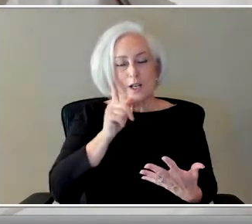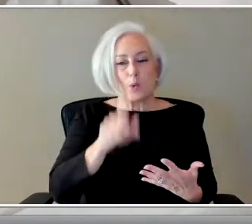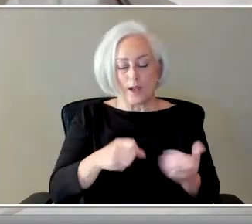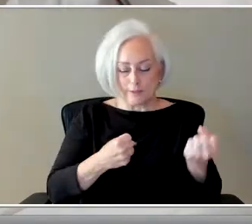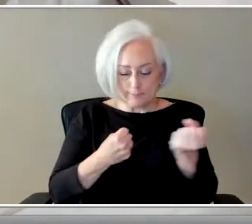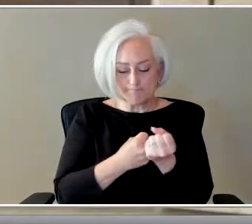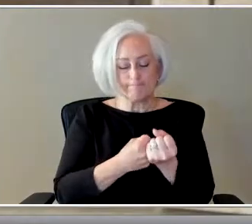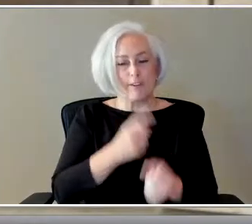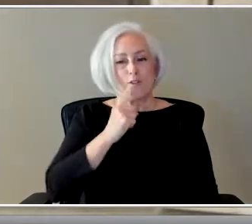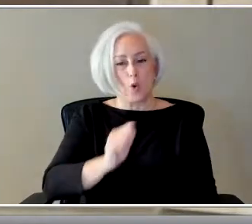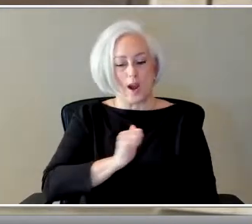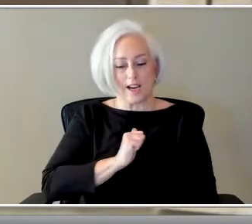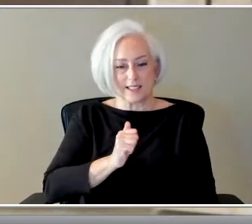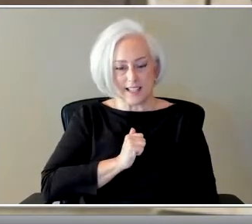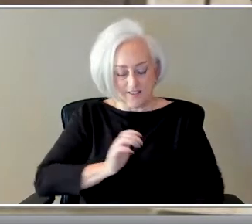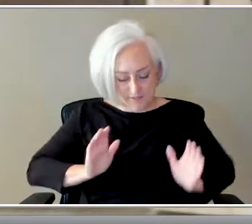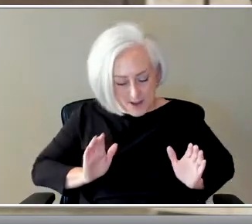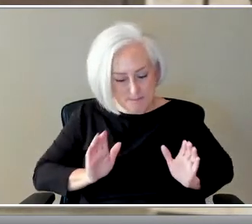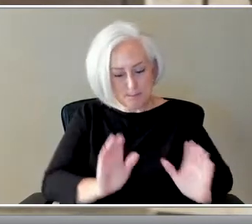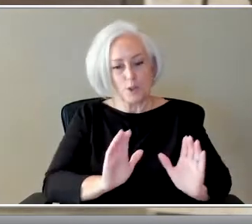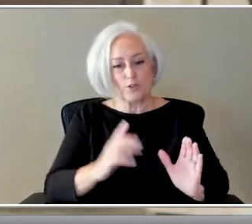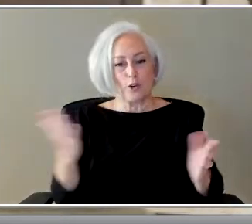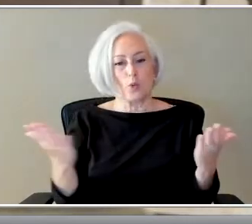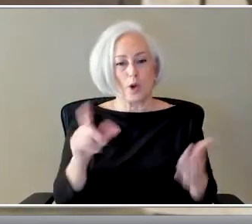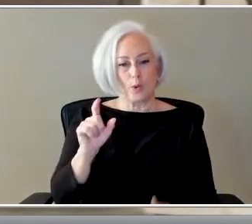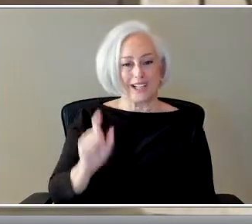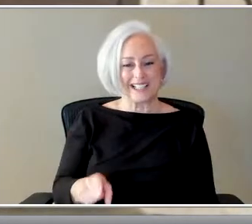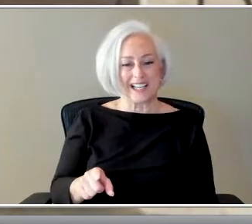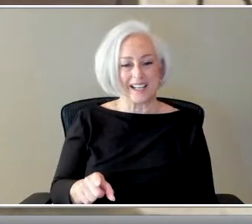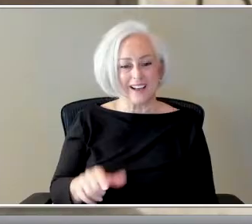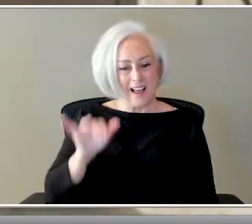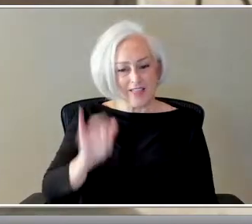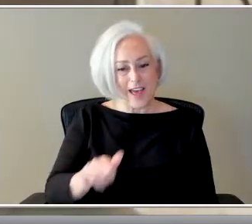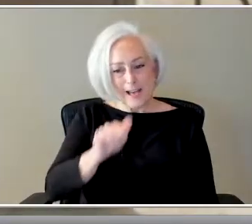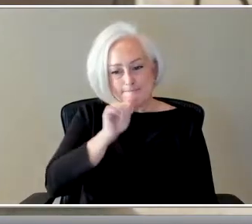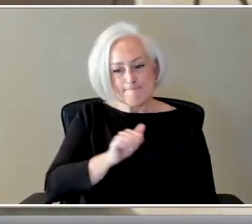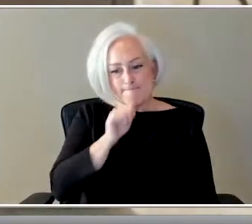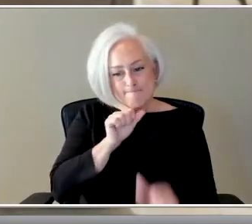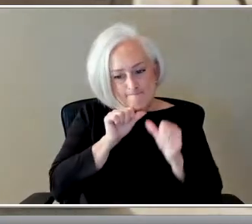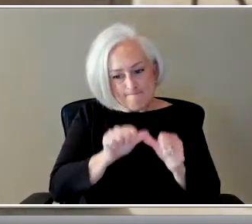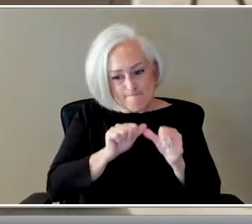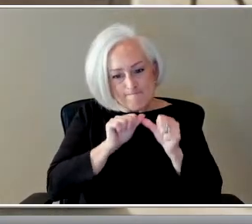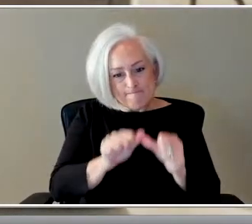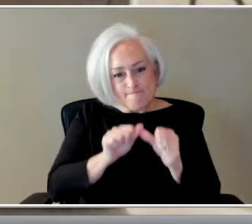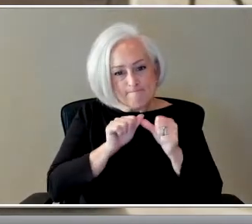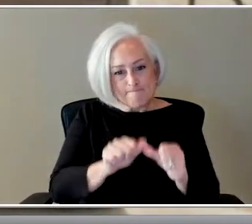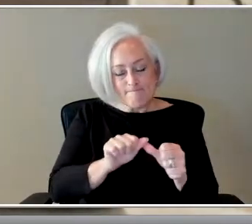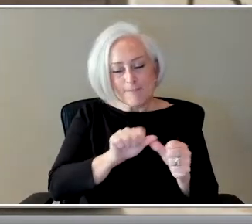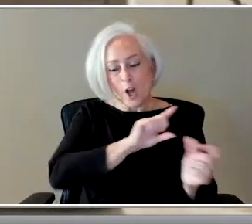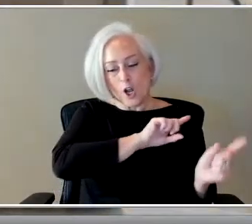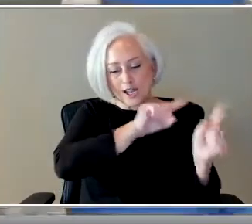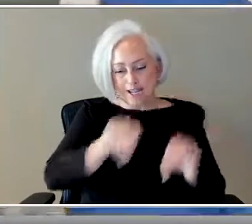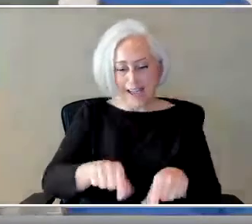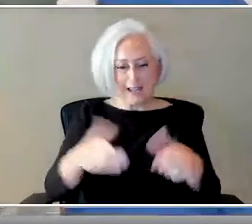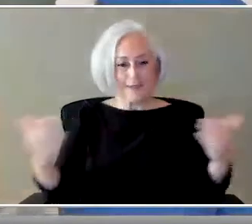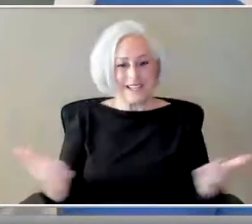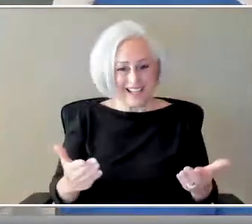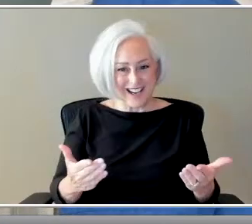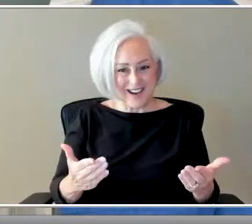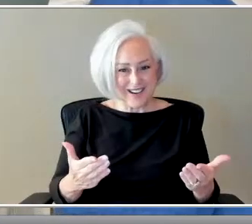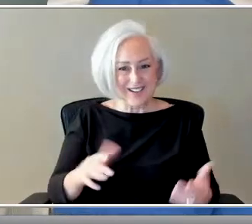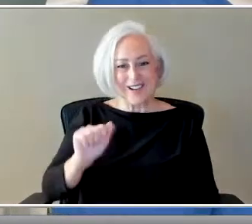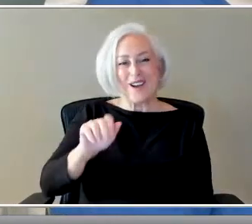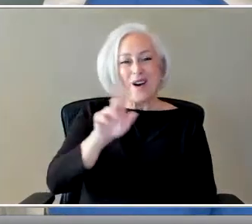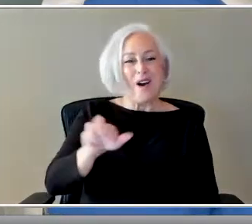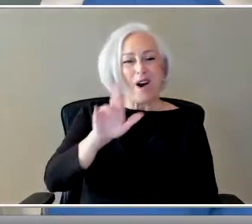for the answers that we need. It was Jade's persistence that landed them here for this treatment, a place where Aubrey is surrounded by a care team